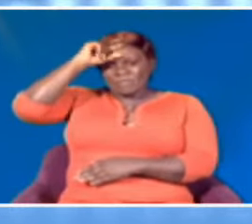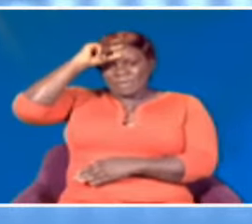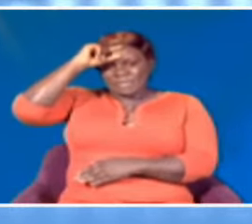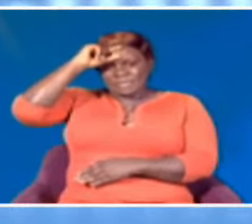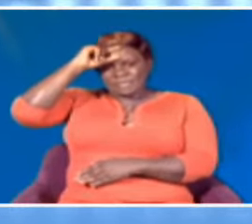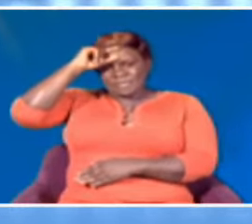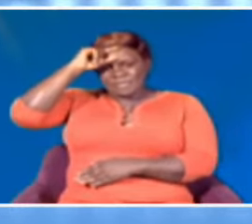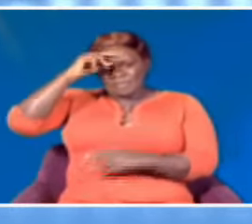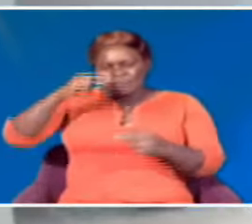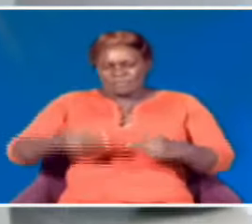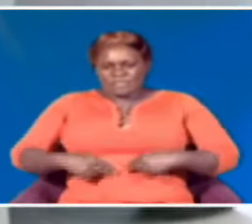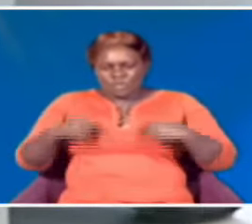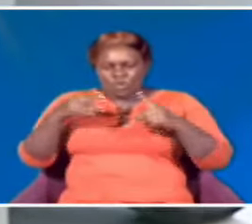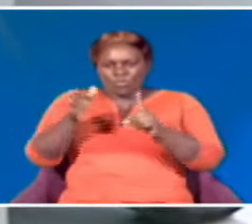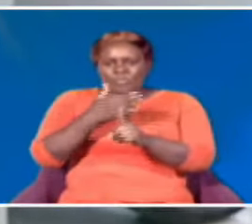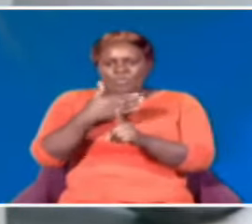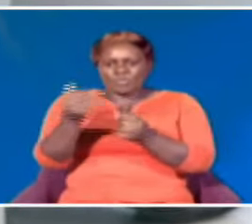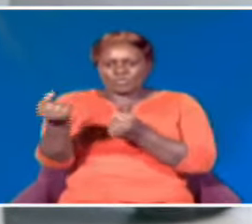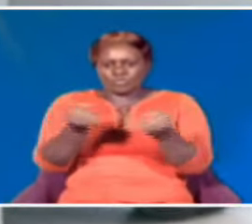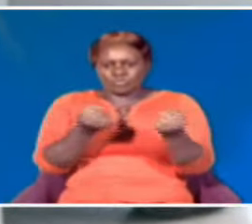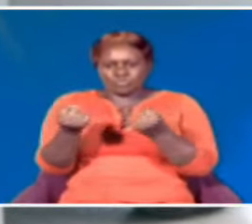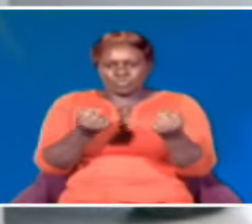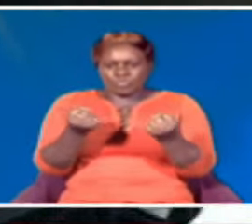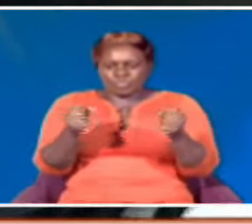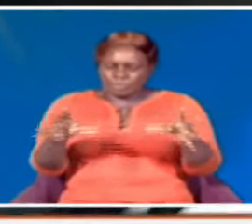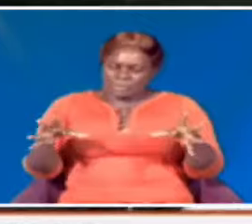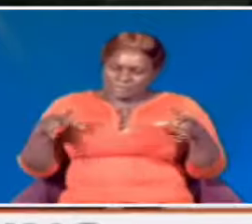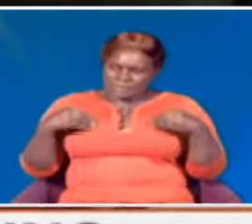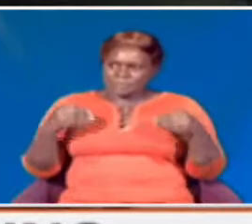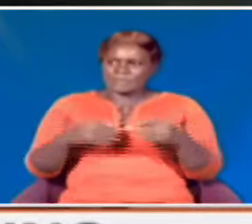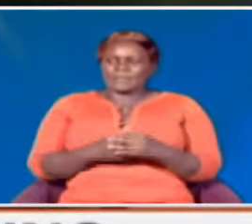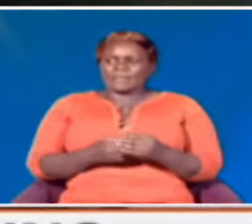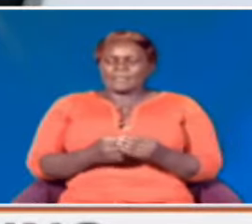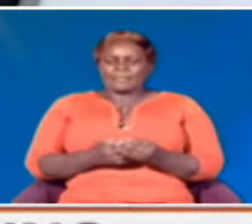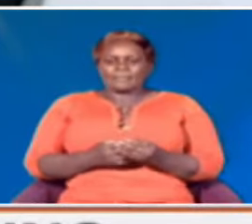offer fiscal incentives to drive uptake.